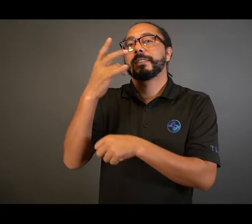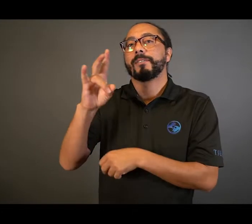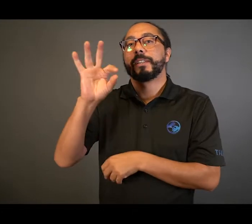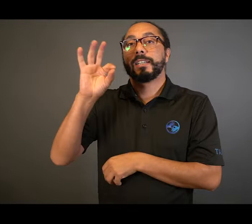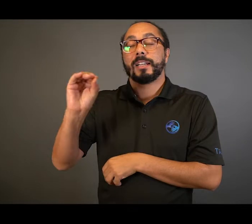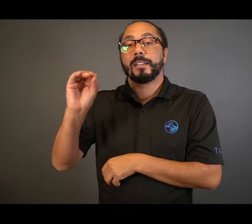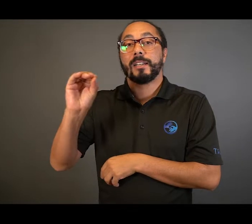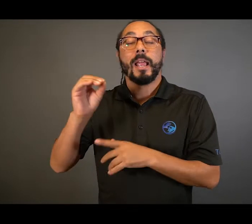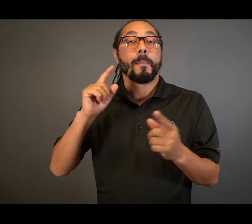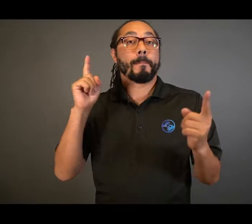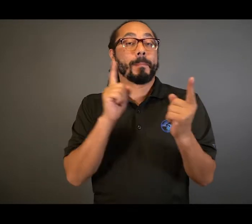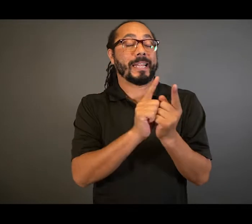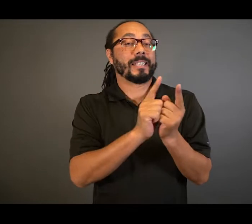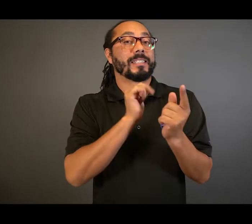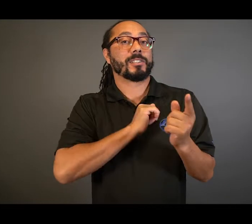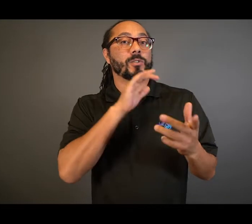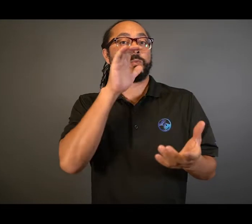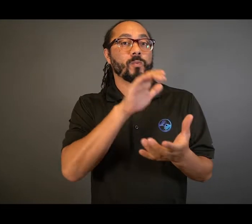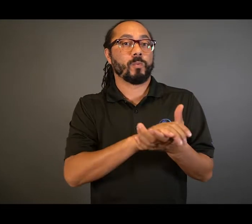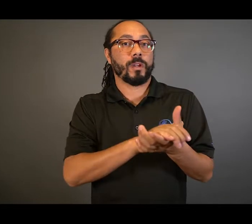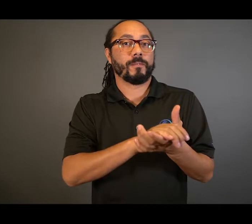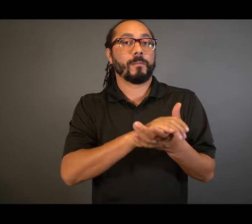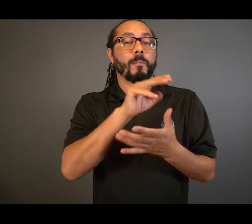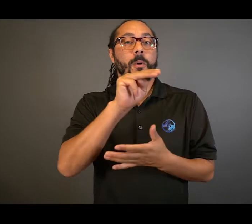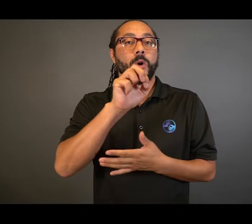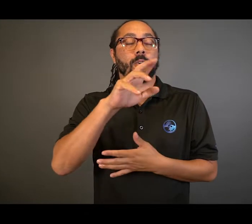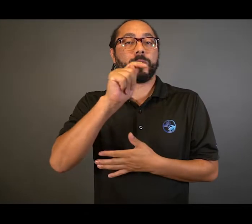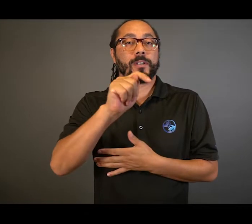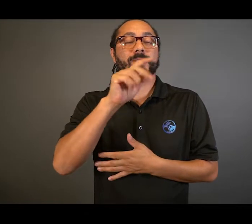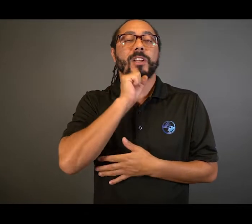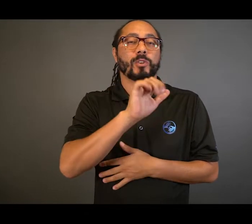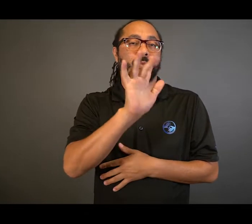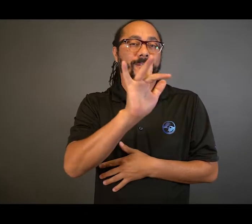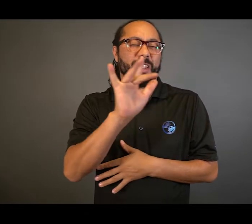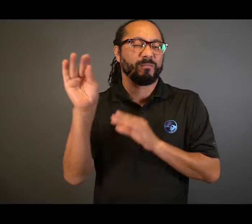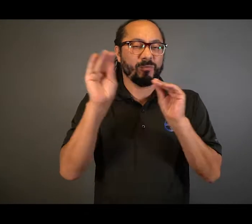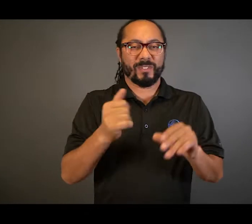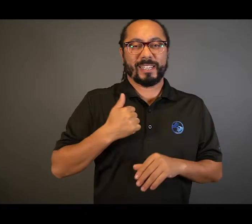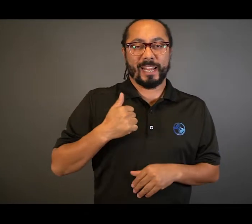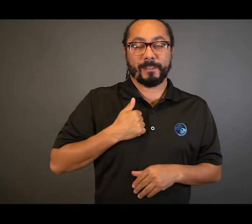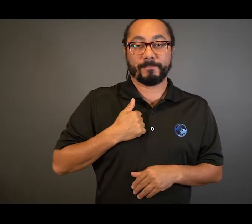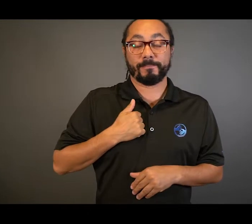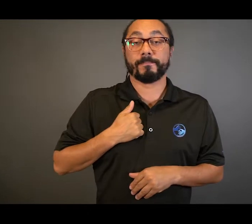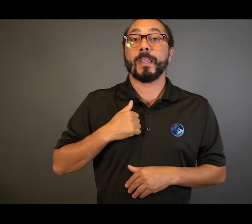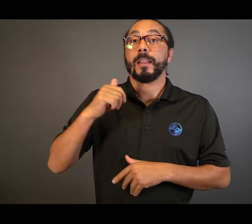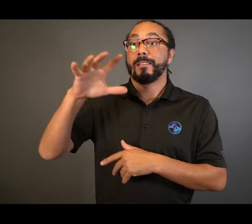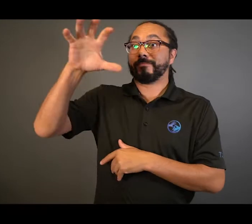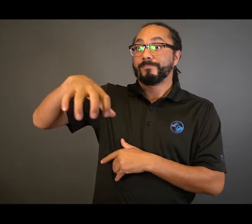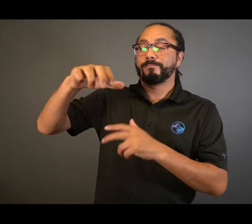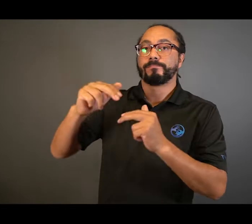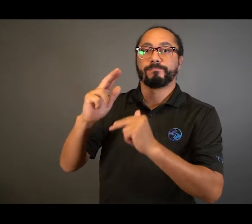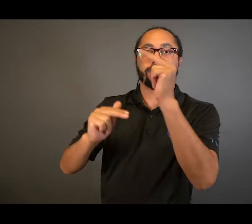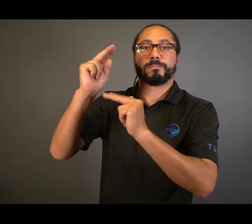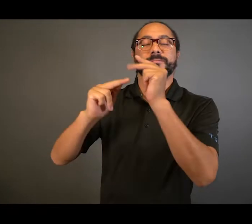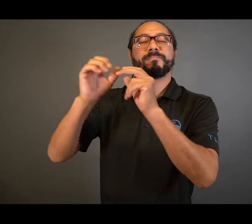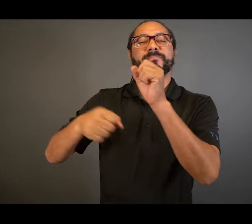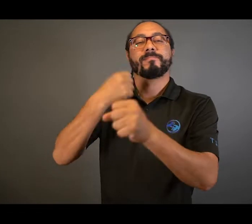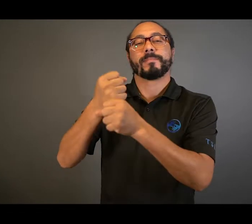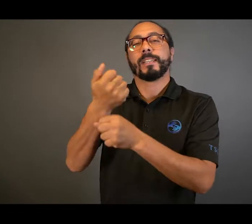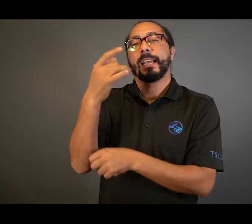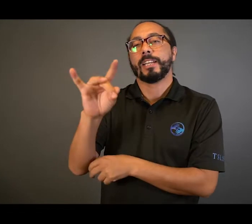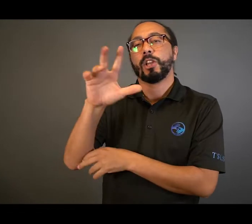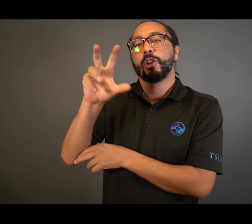wife Margaret Dawson when he came to Canada at age 25. Montgomery's Inn was built for them